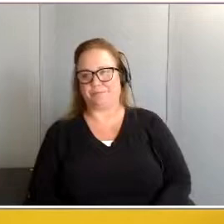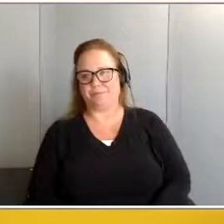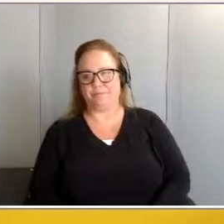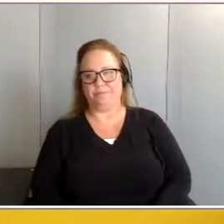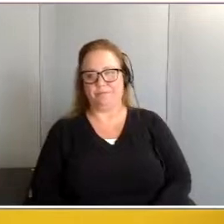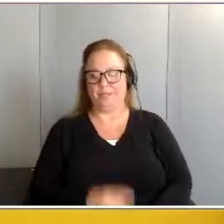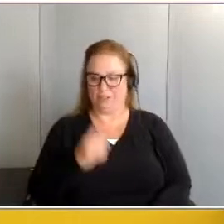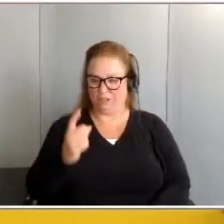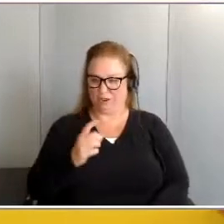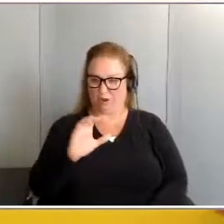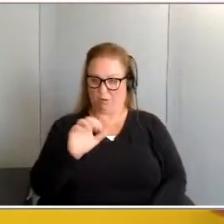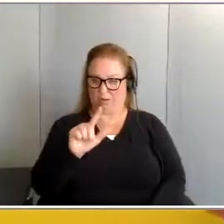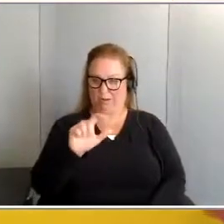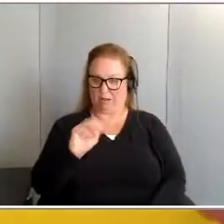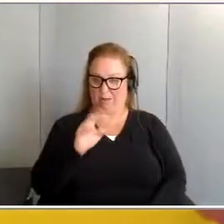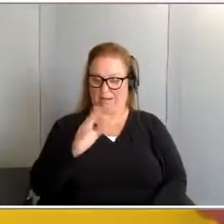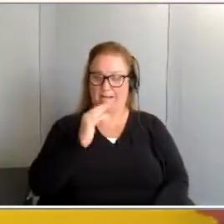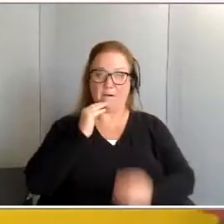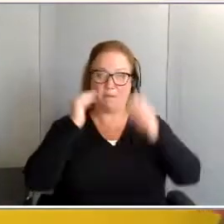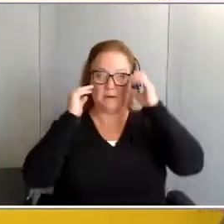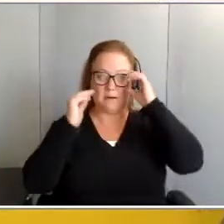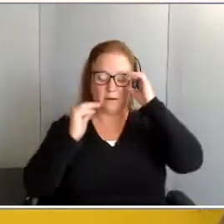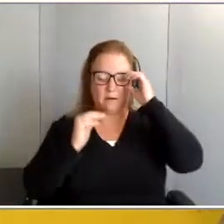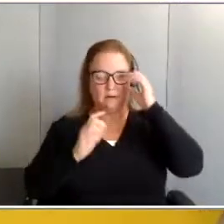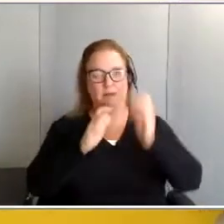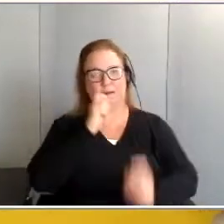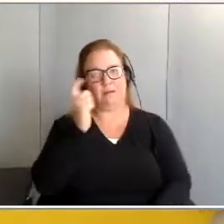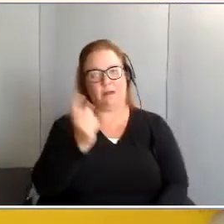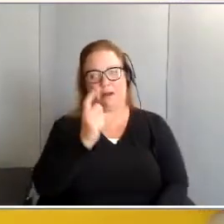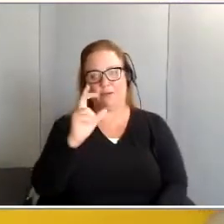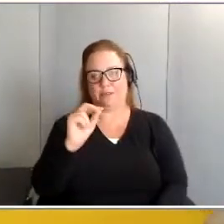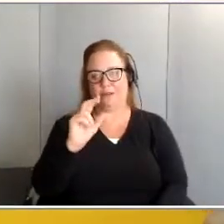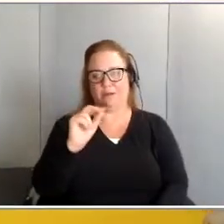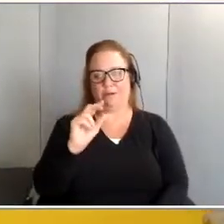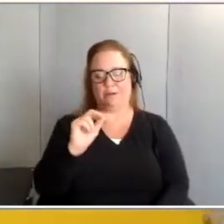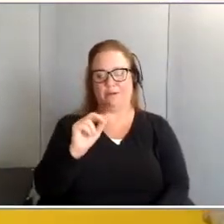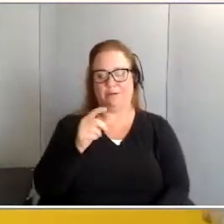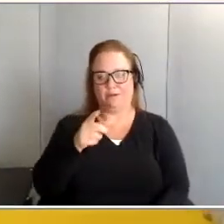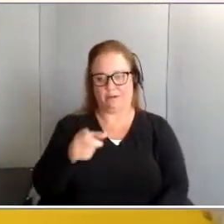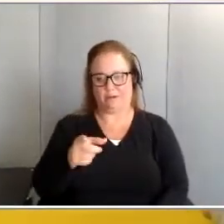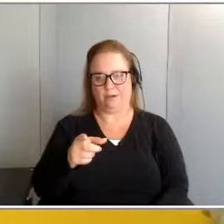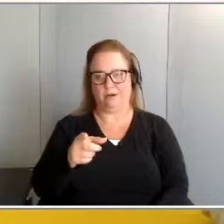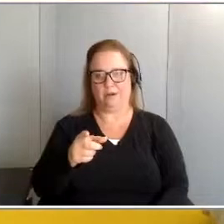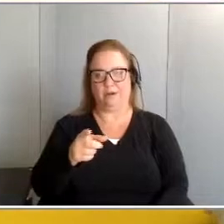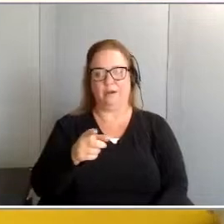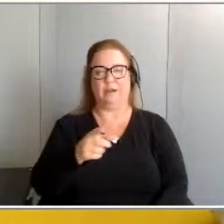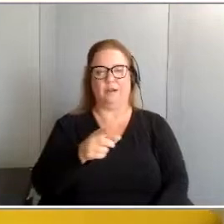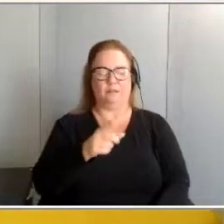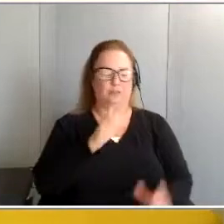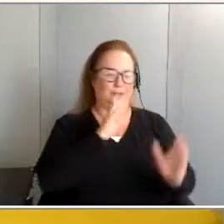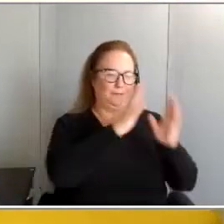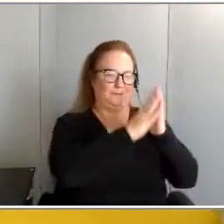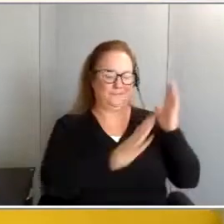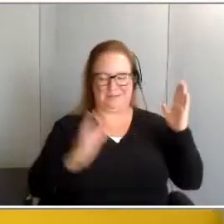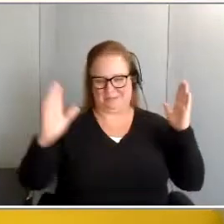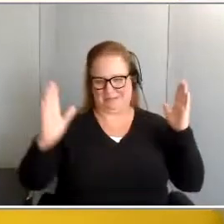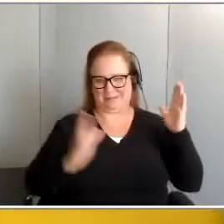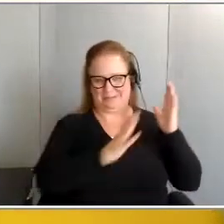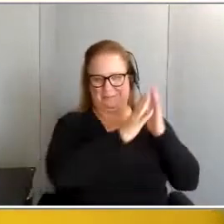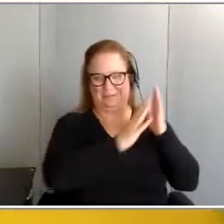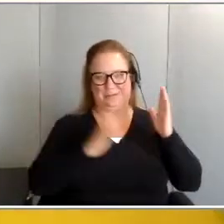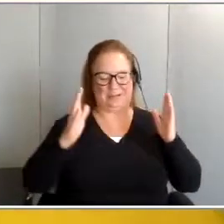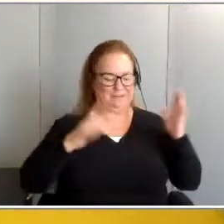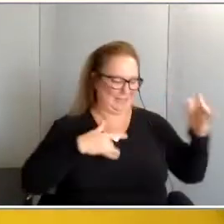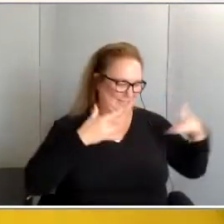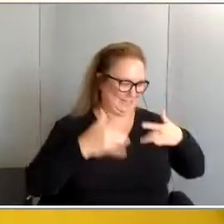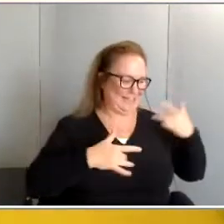when she's at home? Not always. She's from one end of the spectrum to the other. So she can be very excited. She